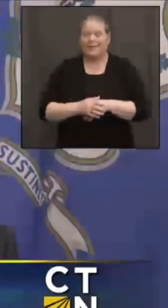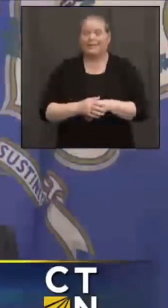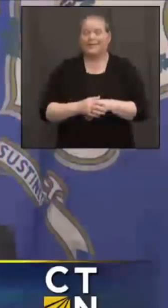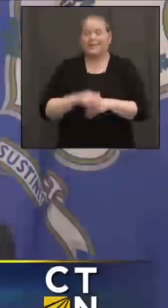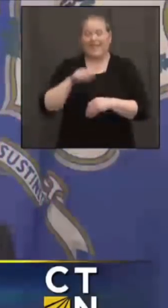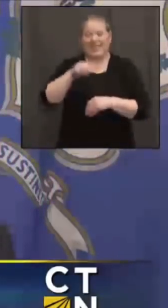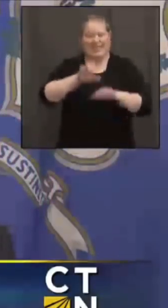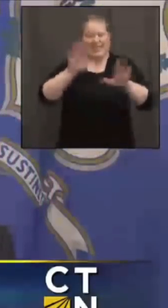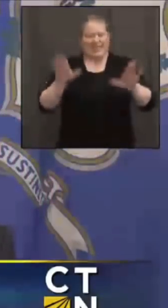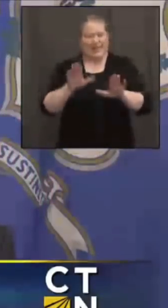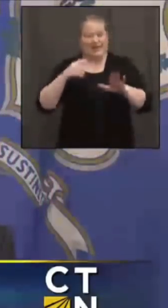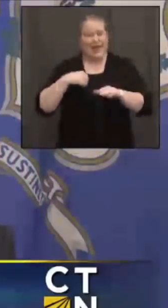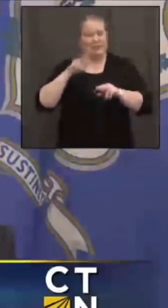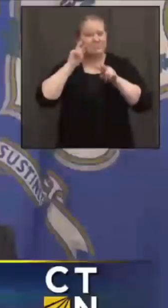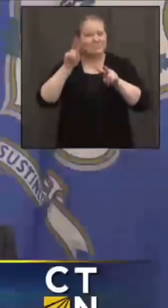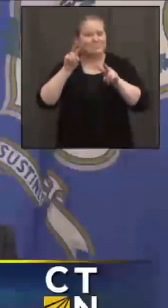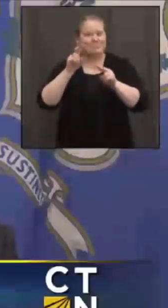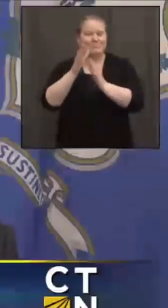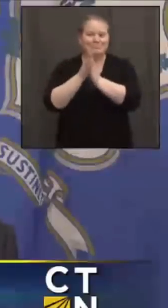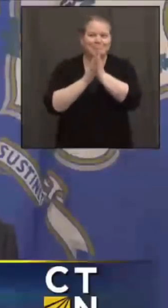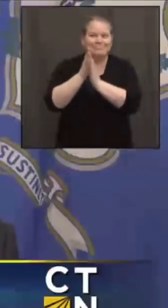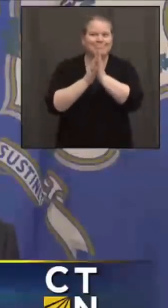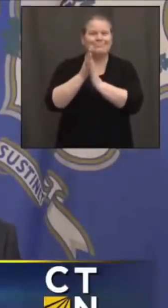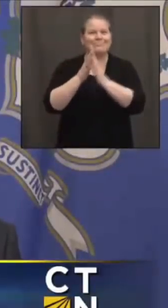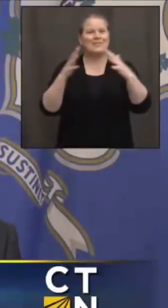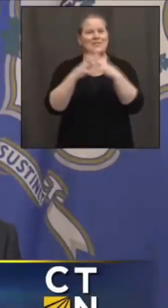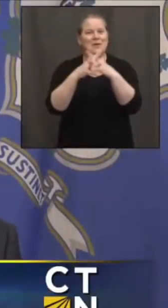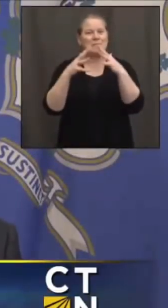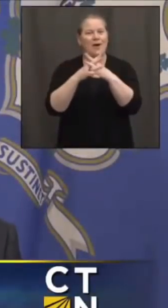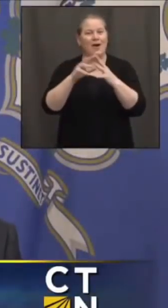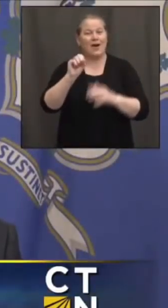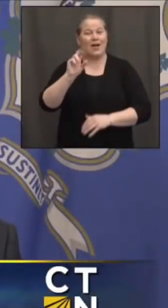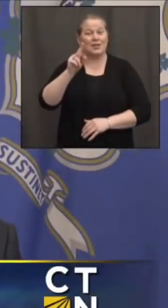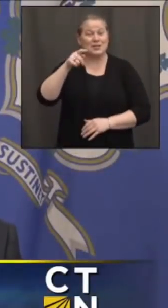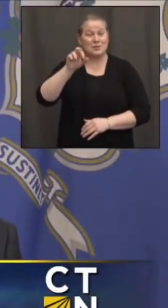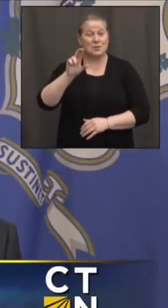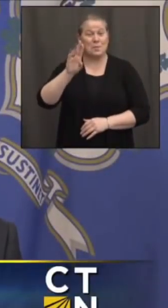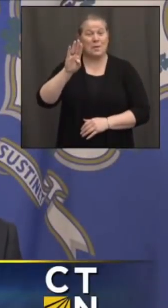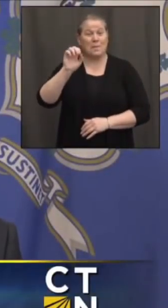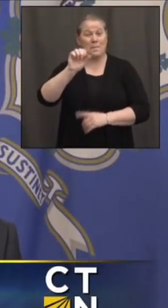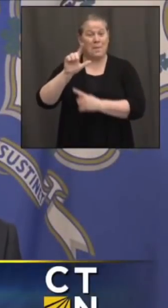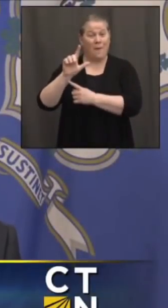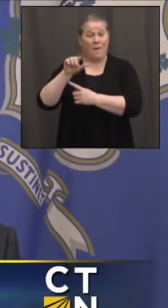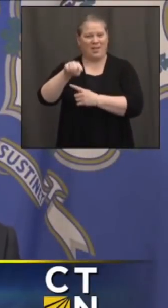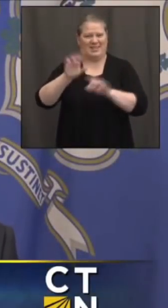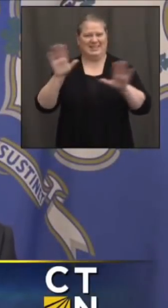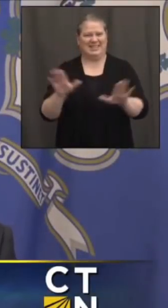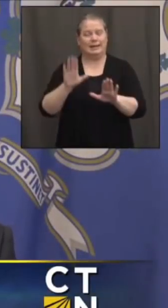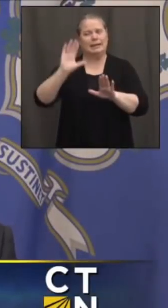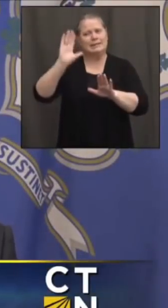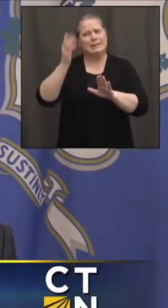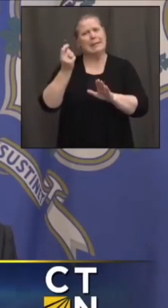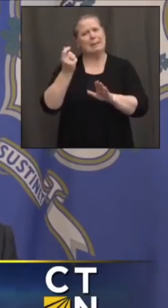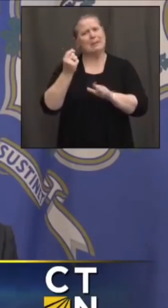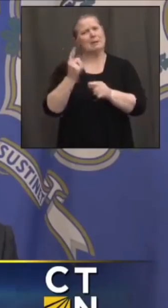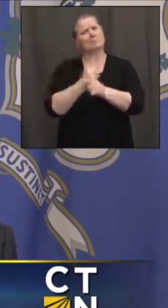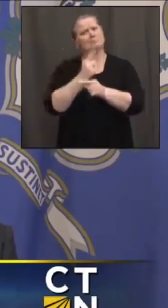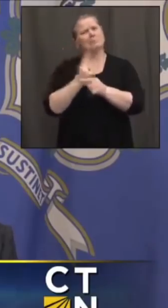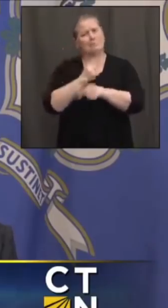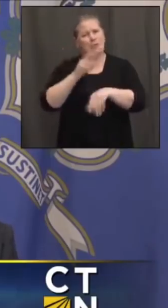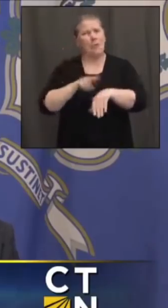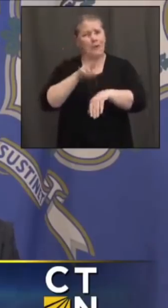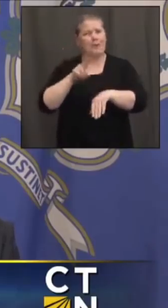Sunday. Just seems like a little bit of normalcy, which we're all looking forward to. And maybe the numbers today